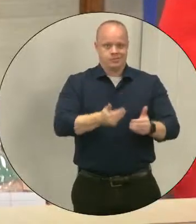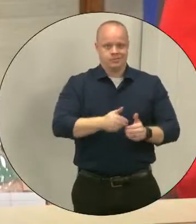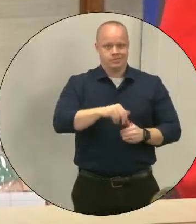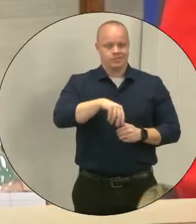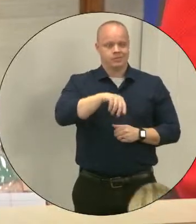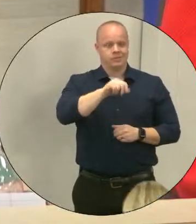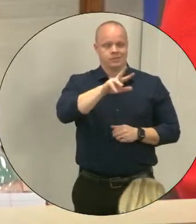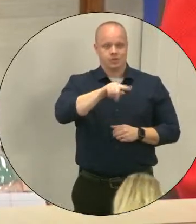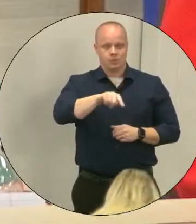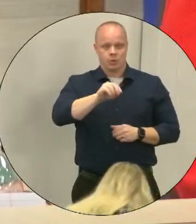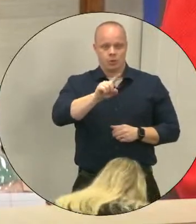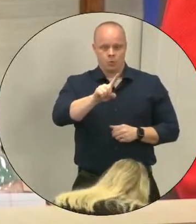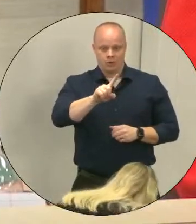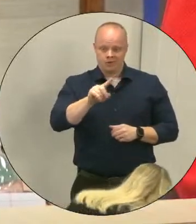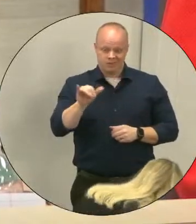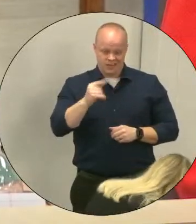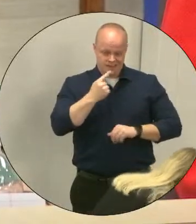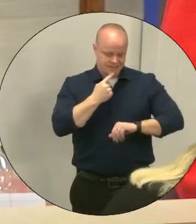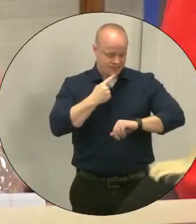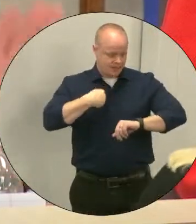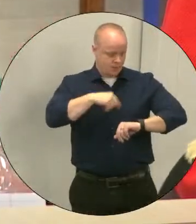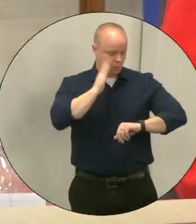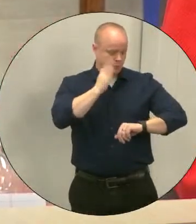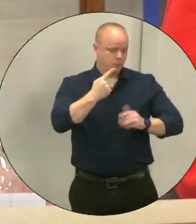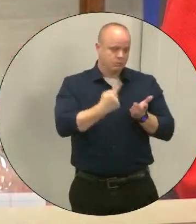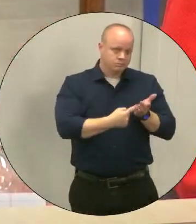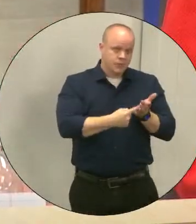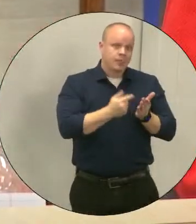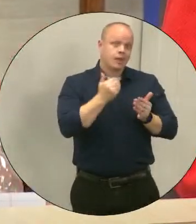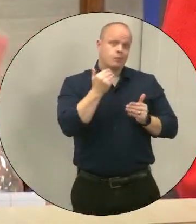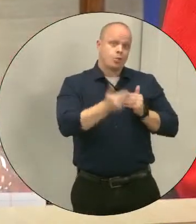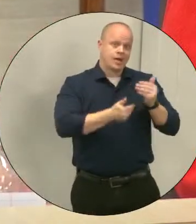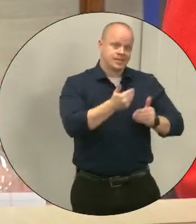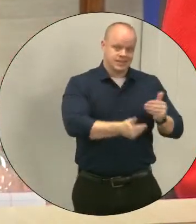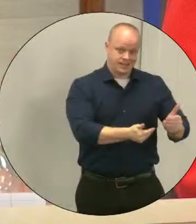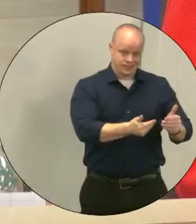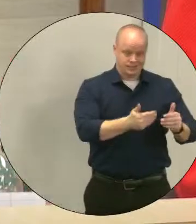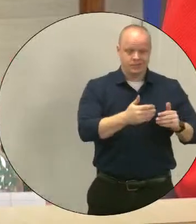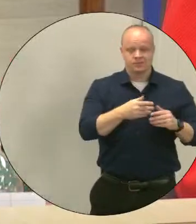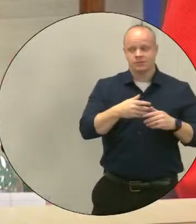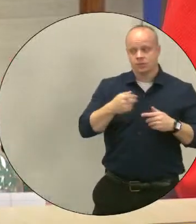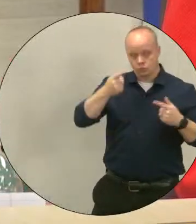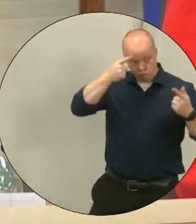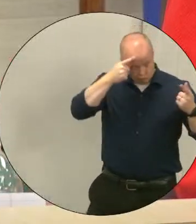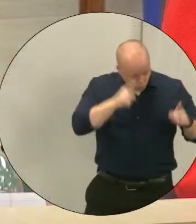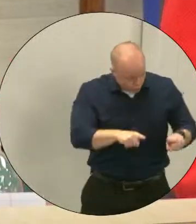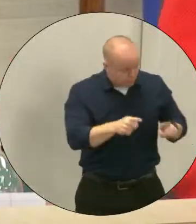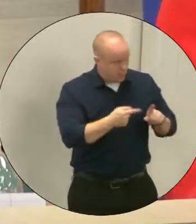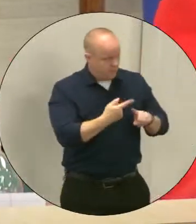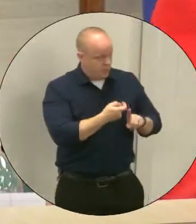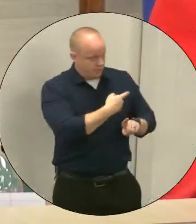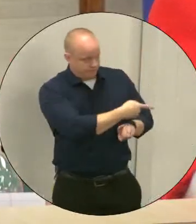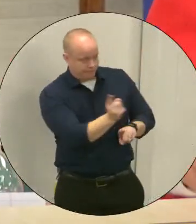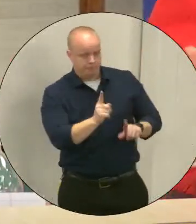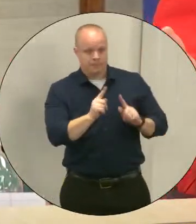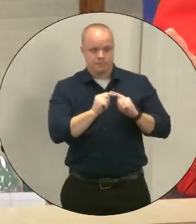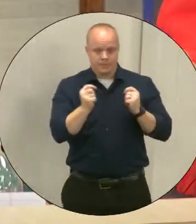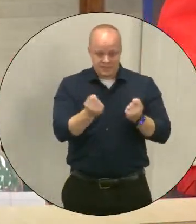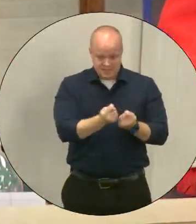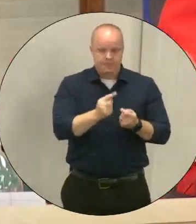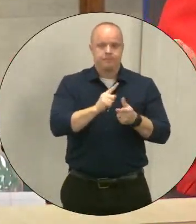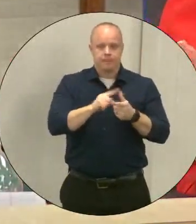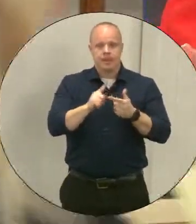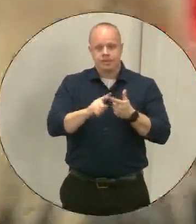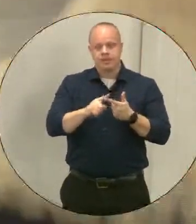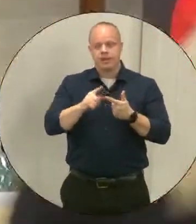3.01. Like I said, we're going to talk about the process and get an agreement from our team, and then we will